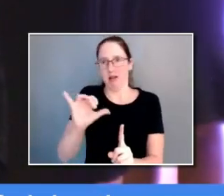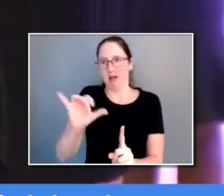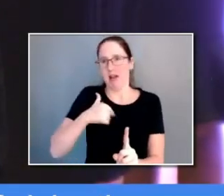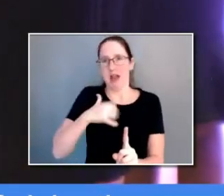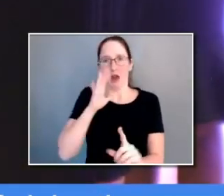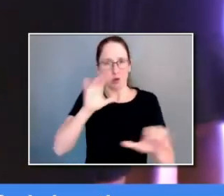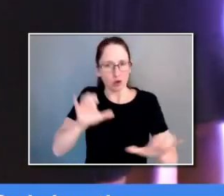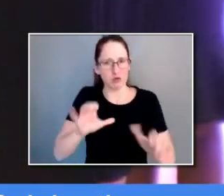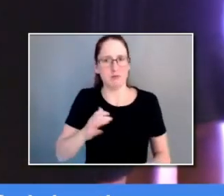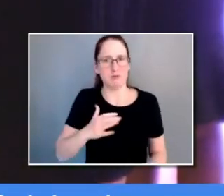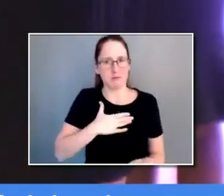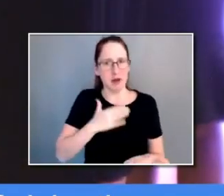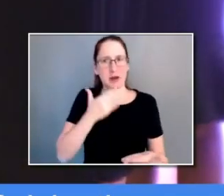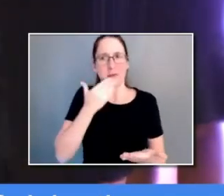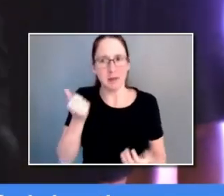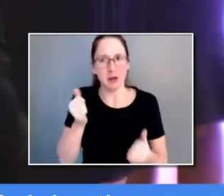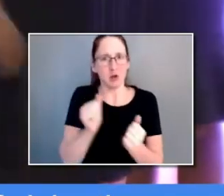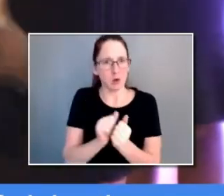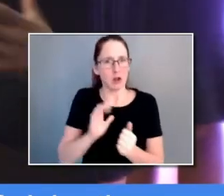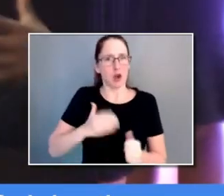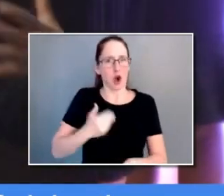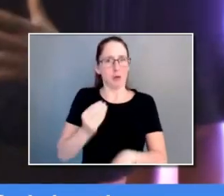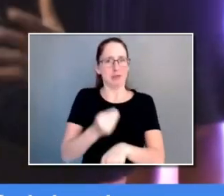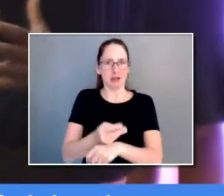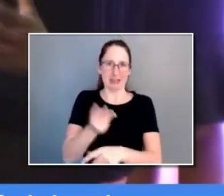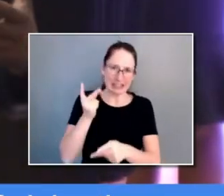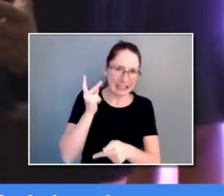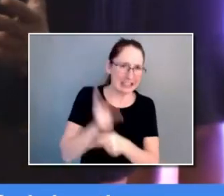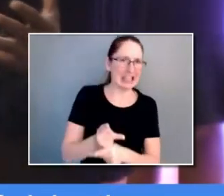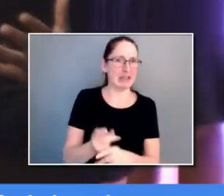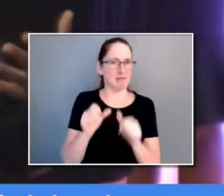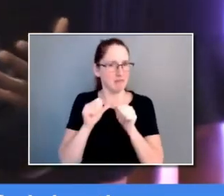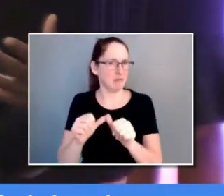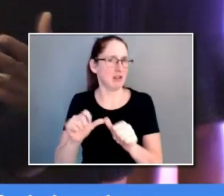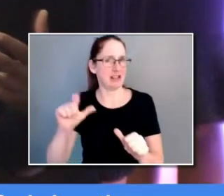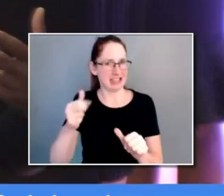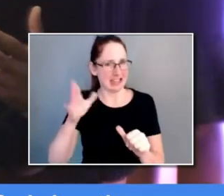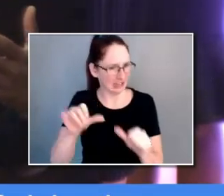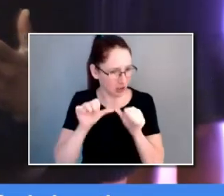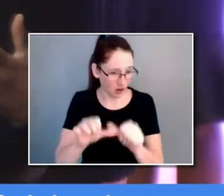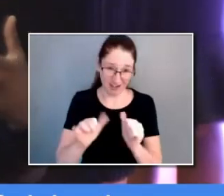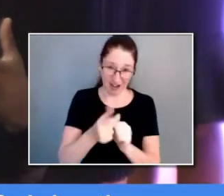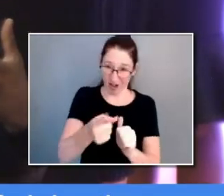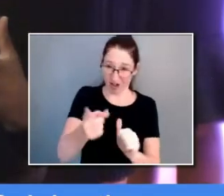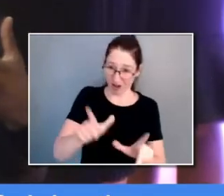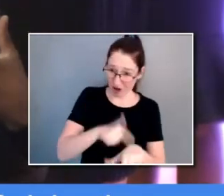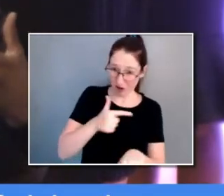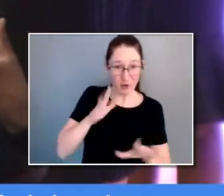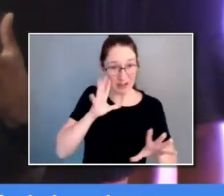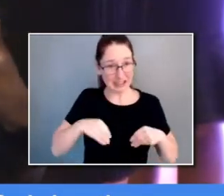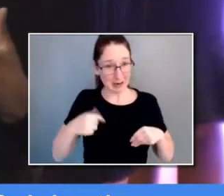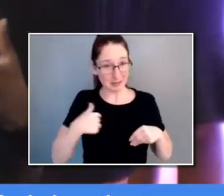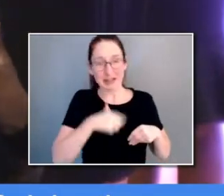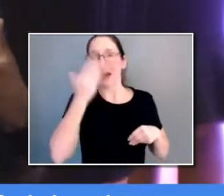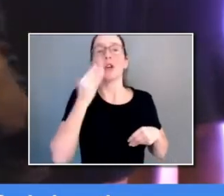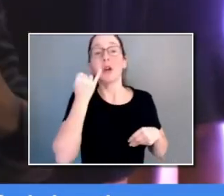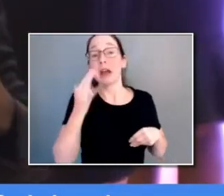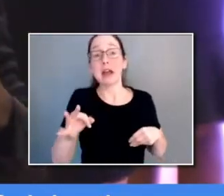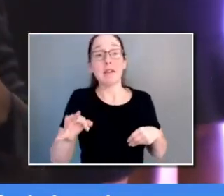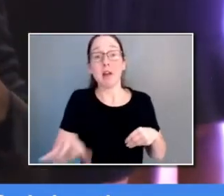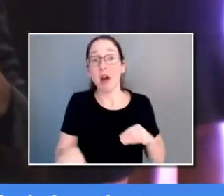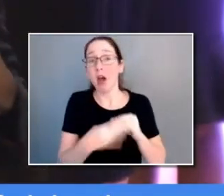very best with our ministry to keep the legacy going as long as you would have us. I don't know if it's going to be another 20